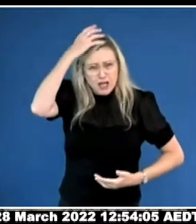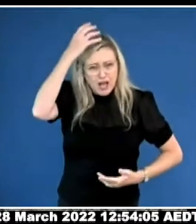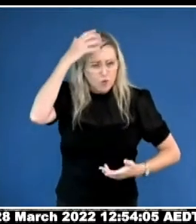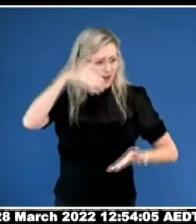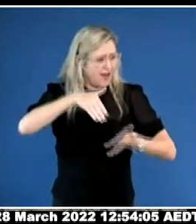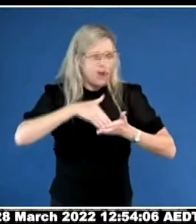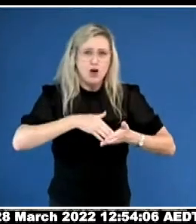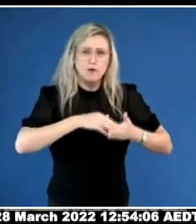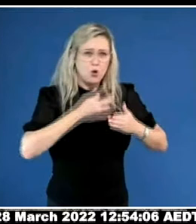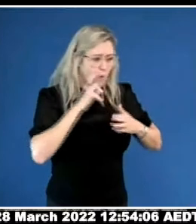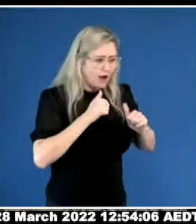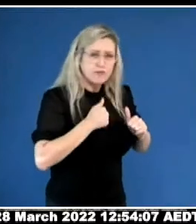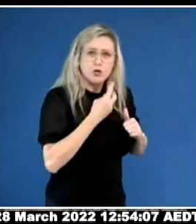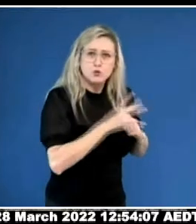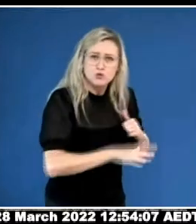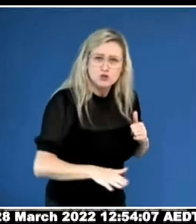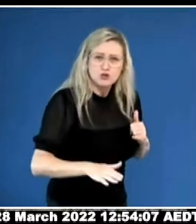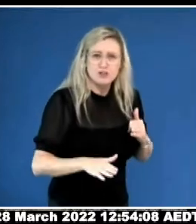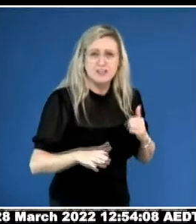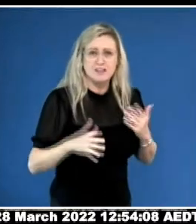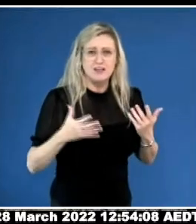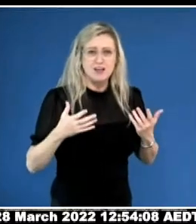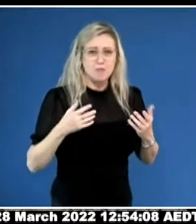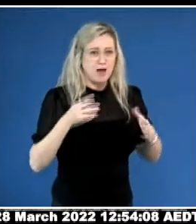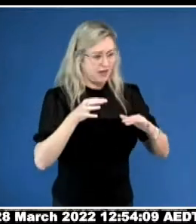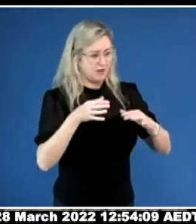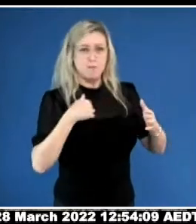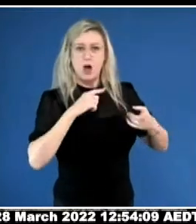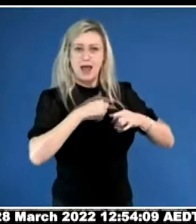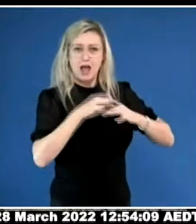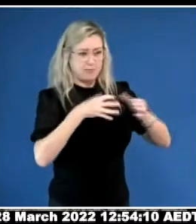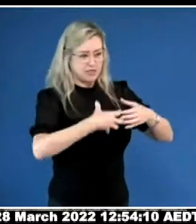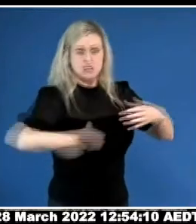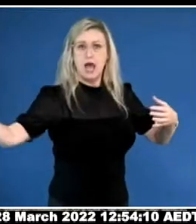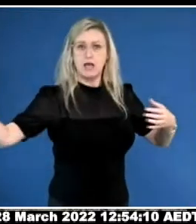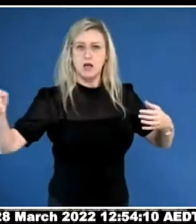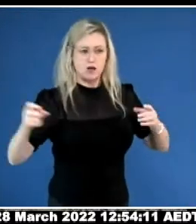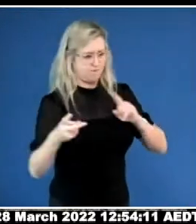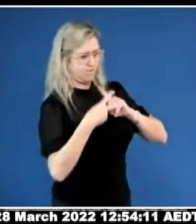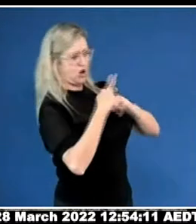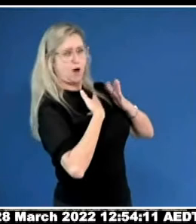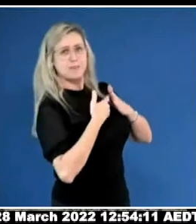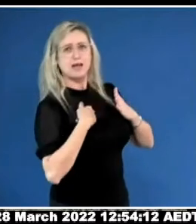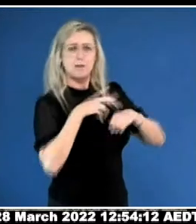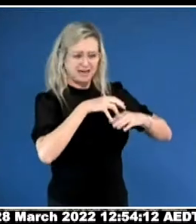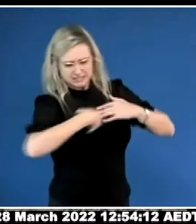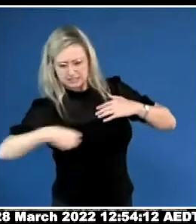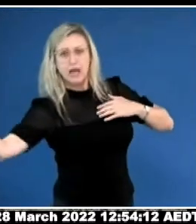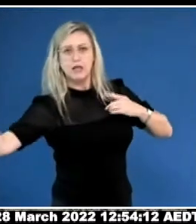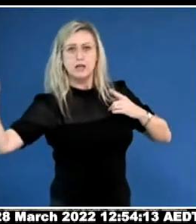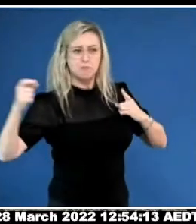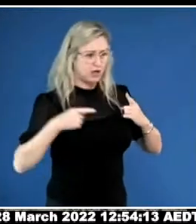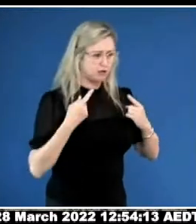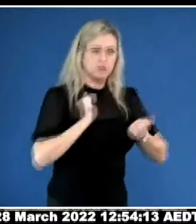away my need on him, and that was where I was given that space to be able to determine the difference or understand the difference between need and